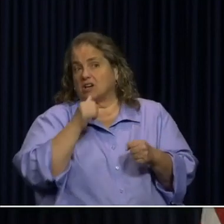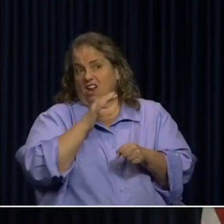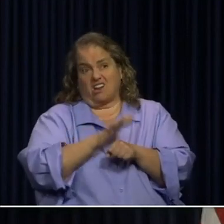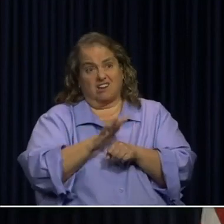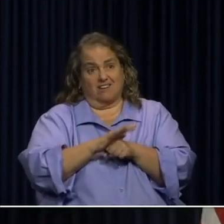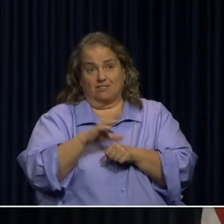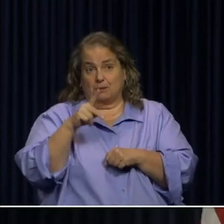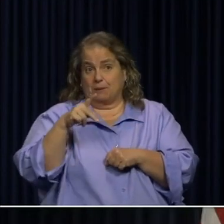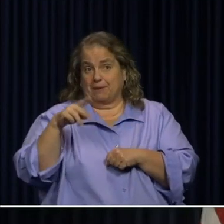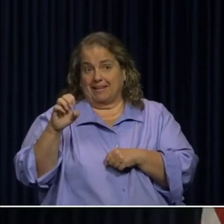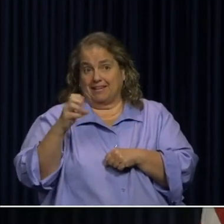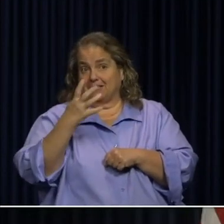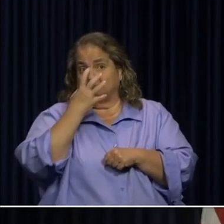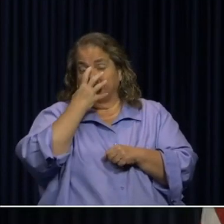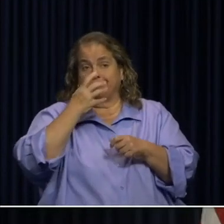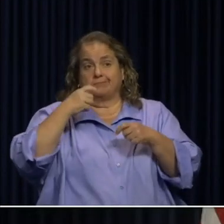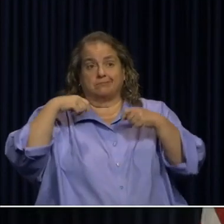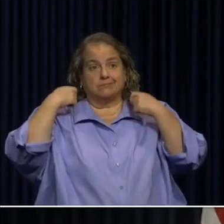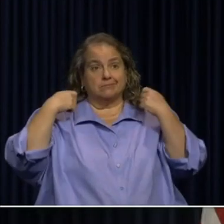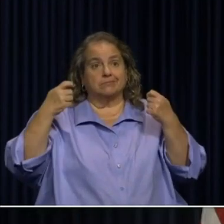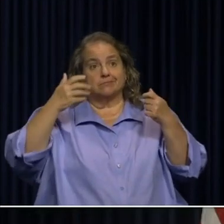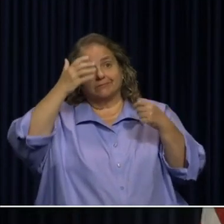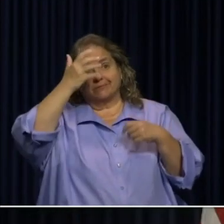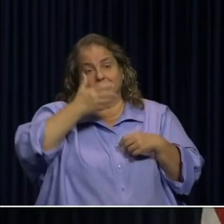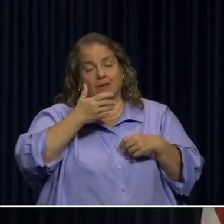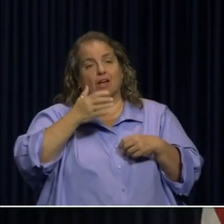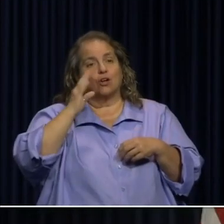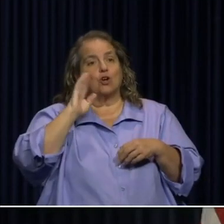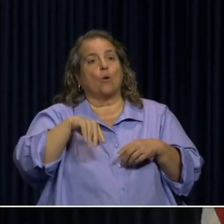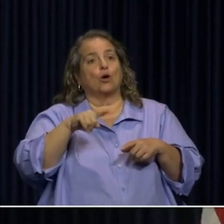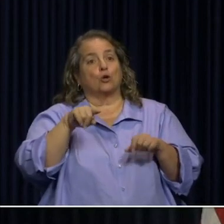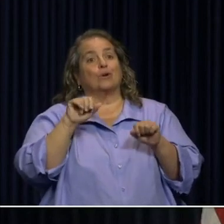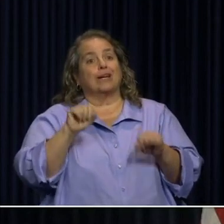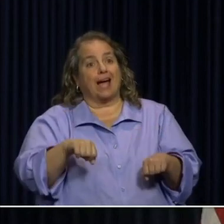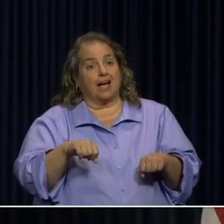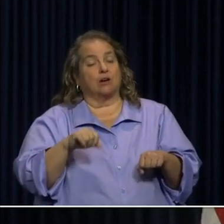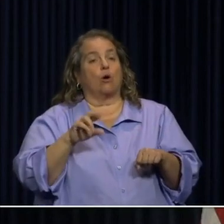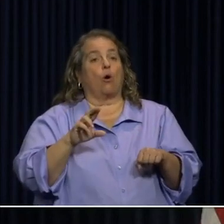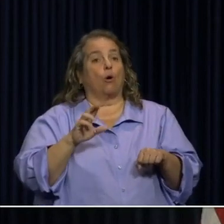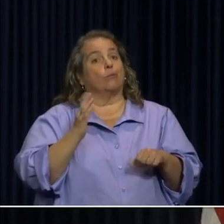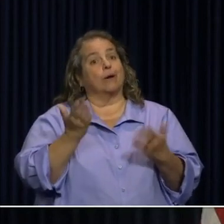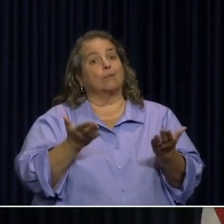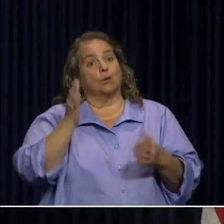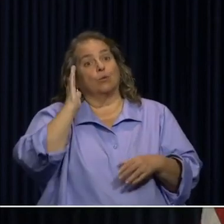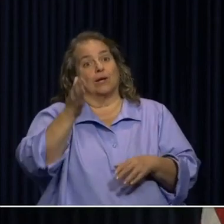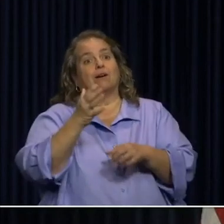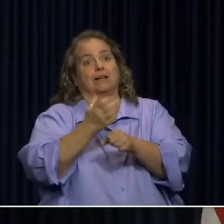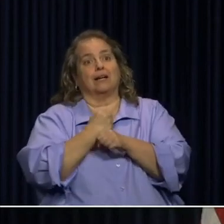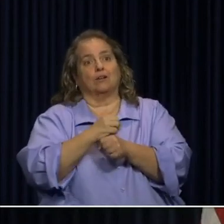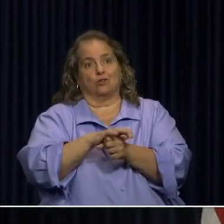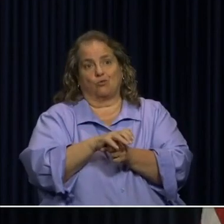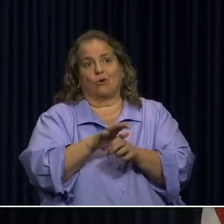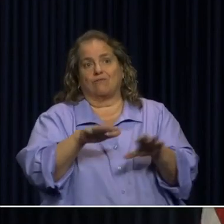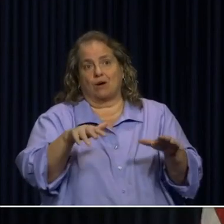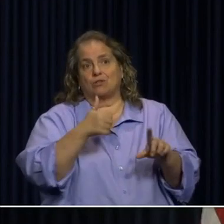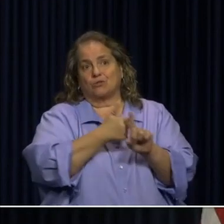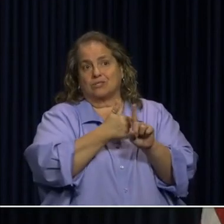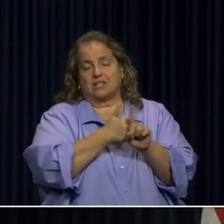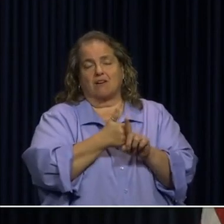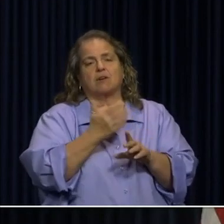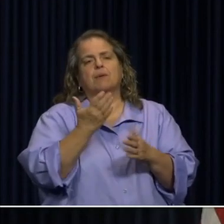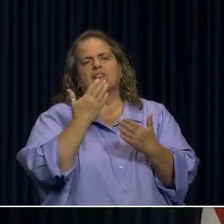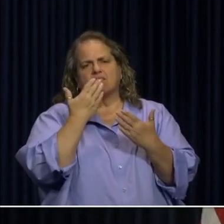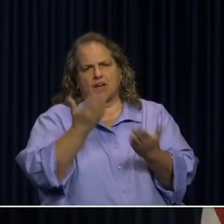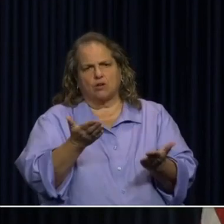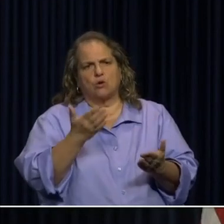you can or you will get the coronavirus for treating other people that have it. Thank you. And because of